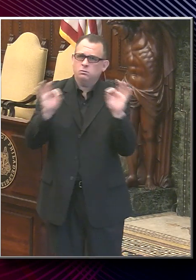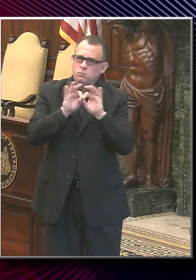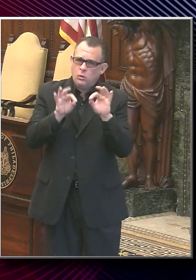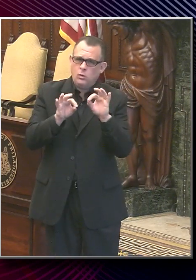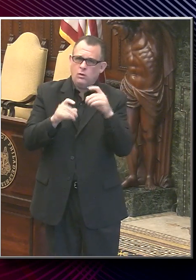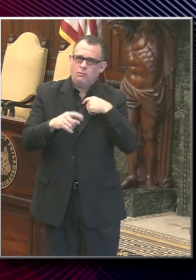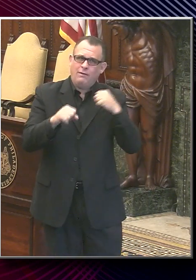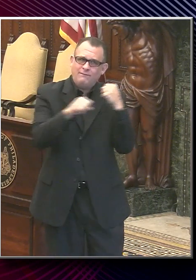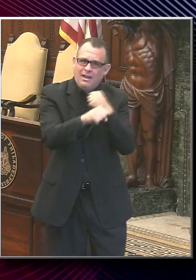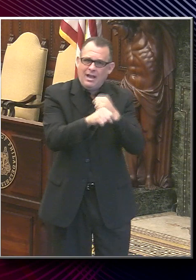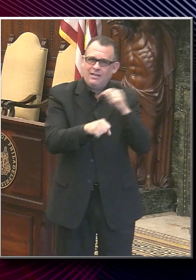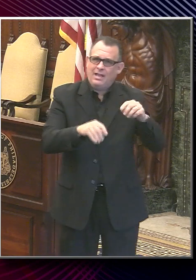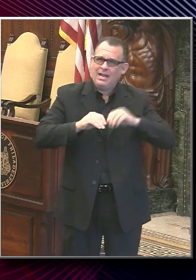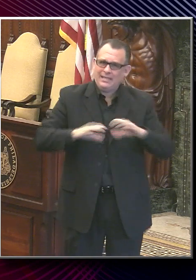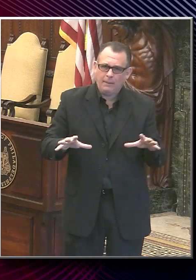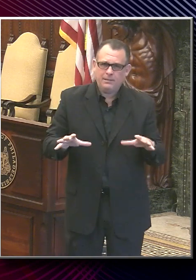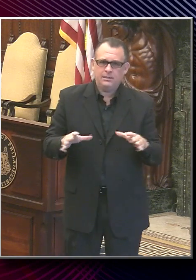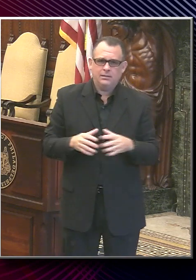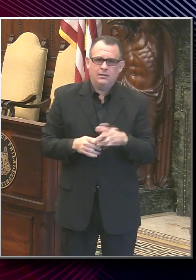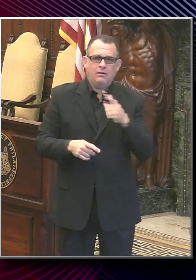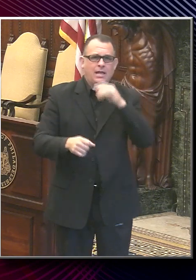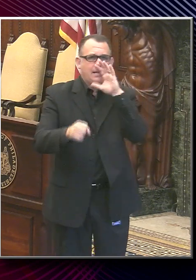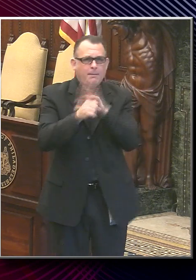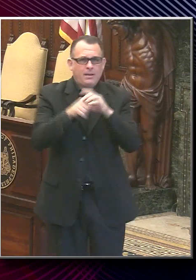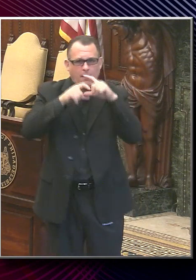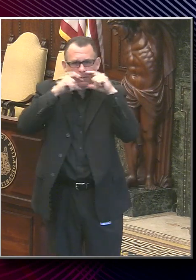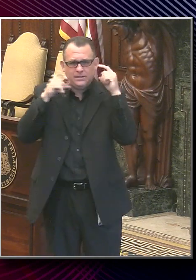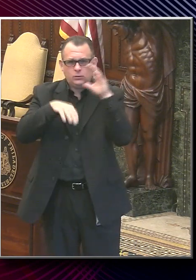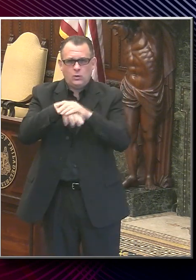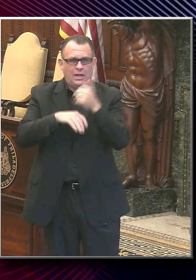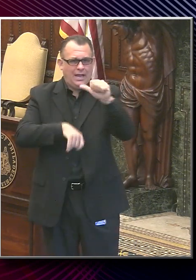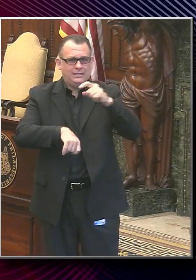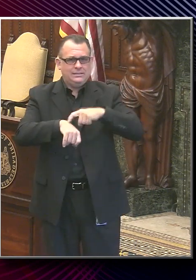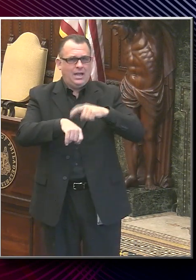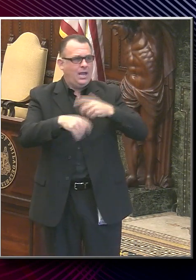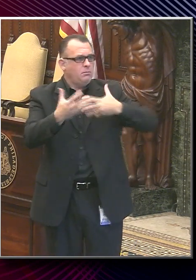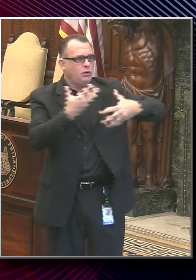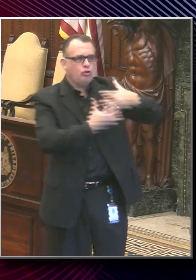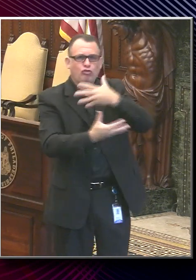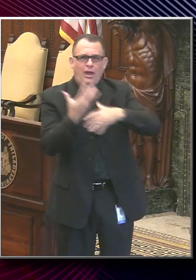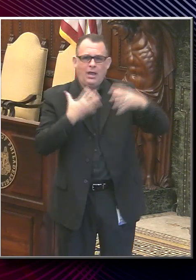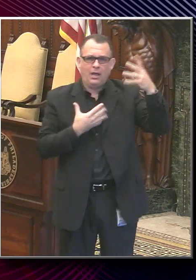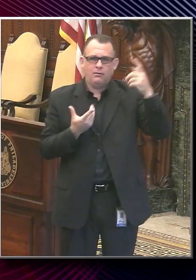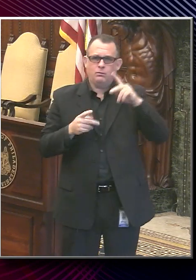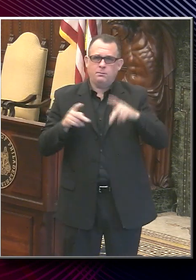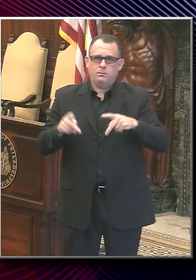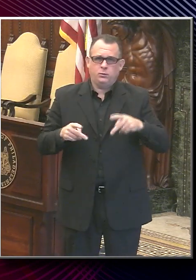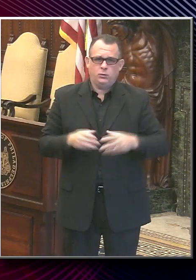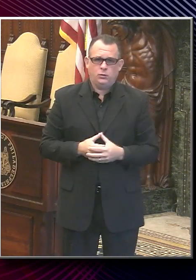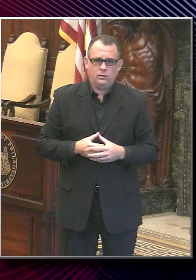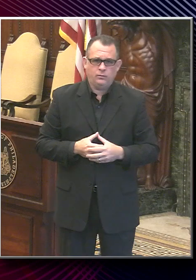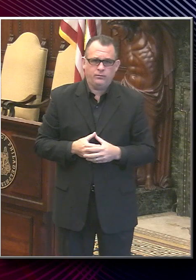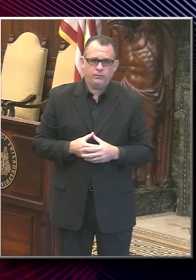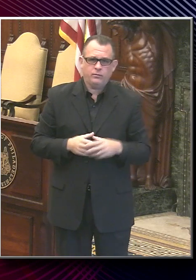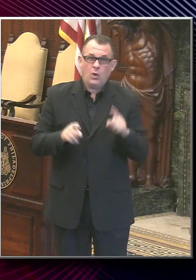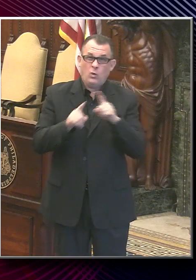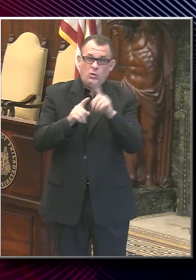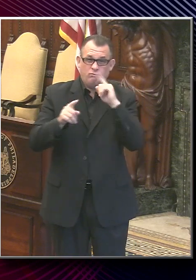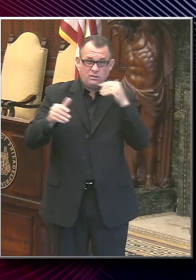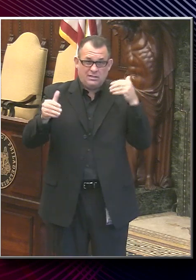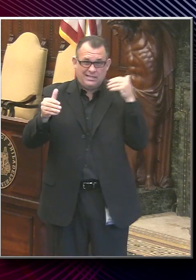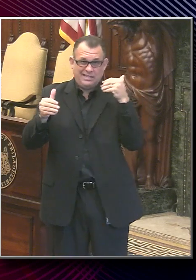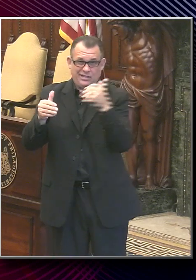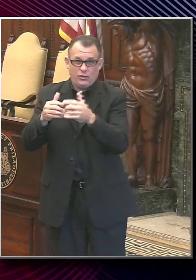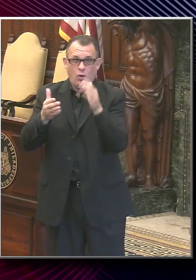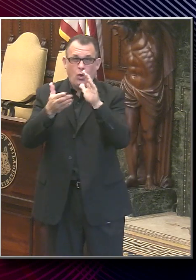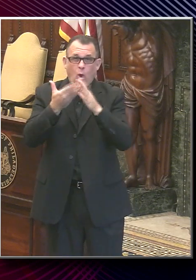this epidemic, it's commit to wearing a mask whenever you're around others. It's especially important as we approach the reopening of